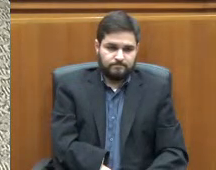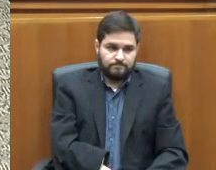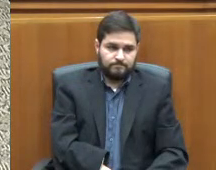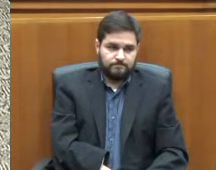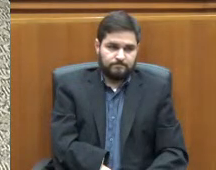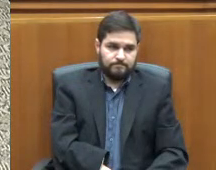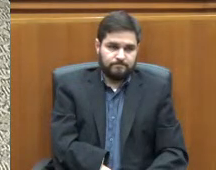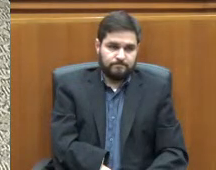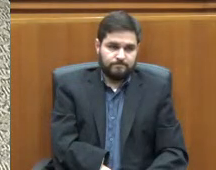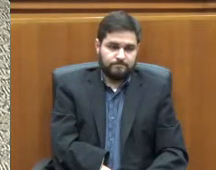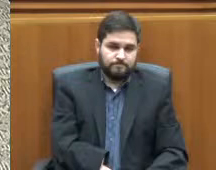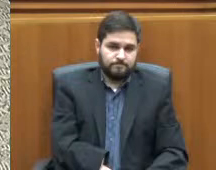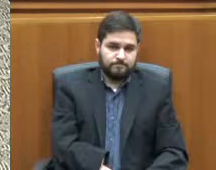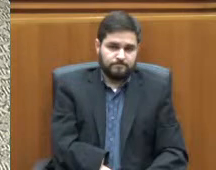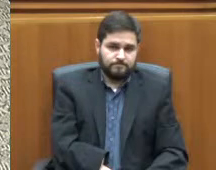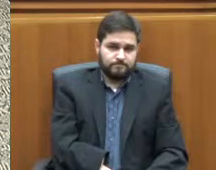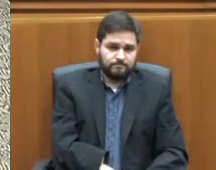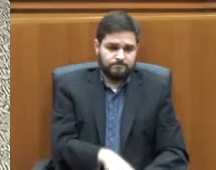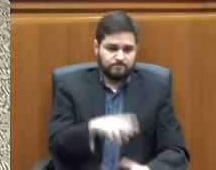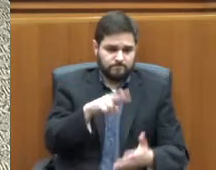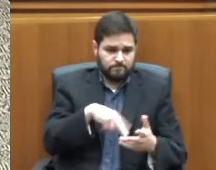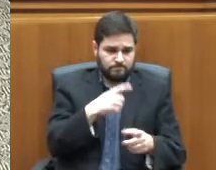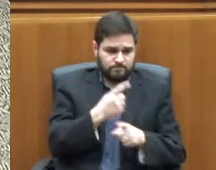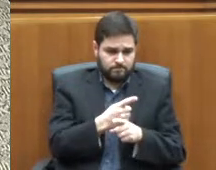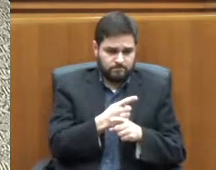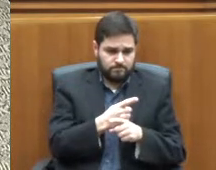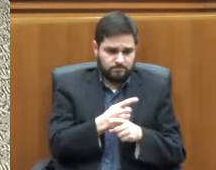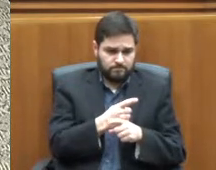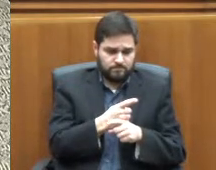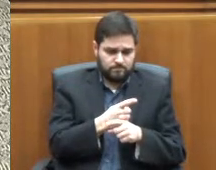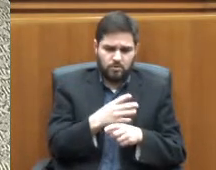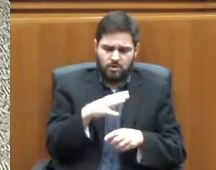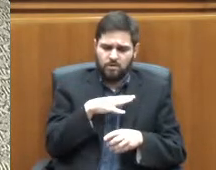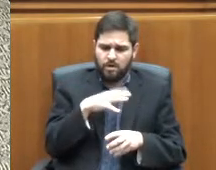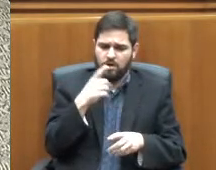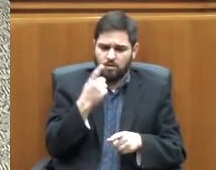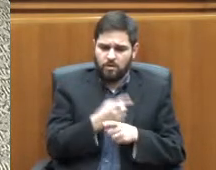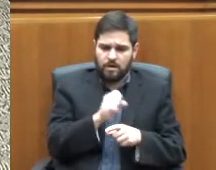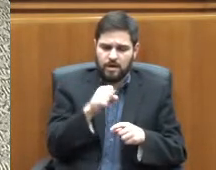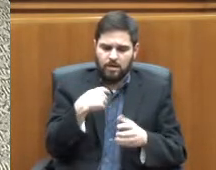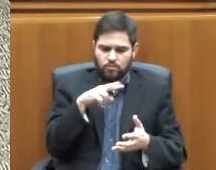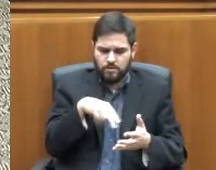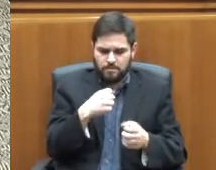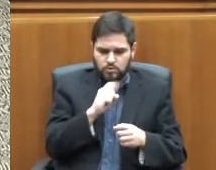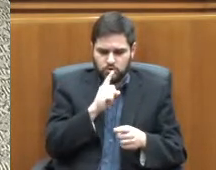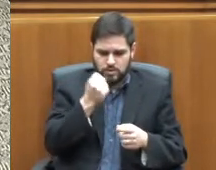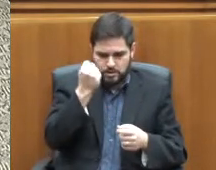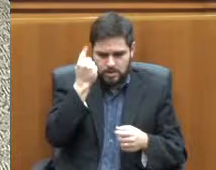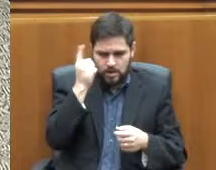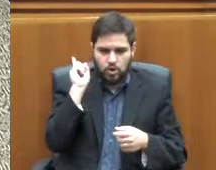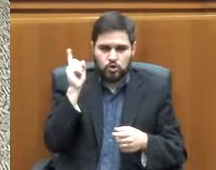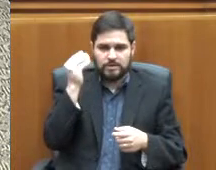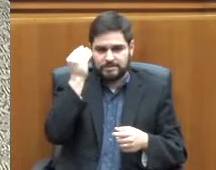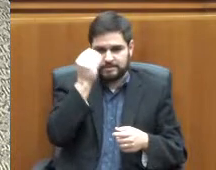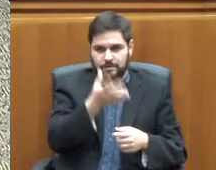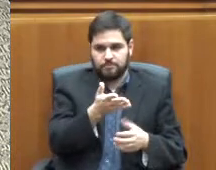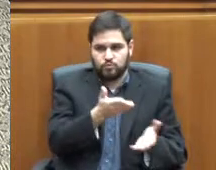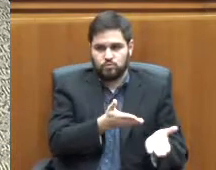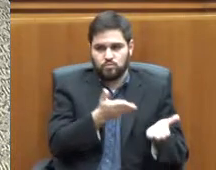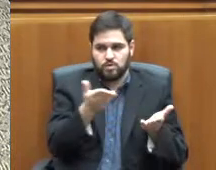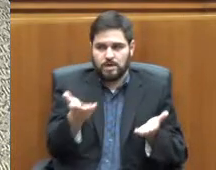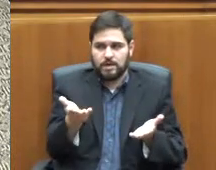Did I read it wrong? No, you didn't read it wrong. I just had to have it under, okay. Yes, so you're directing them to bring